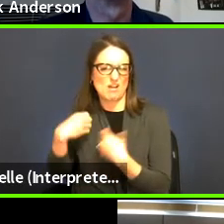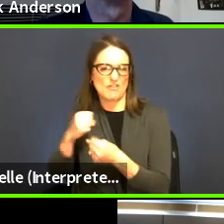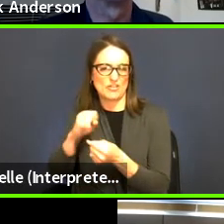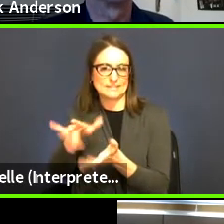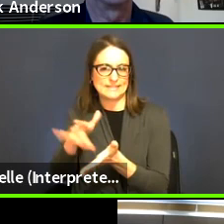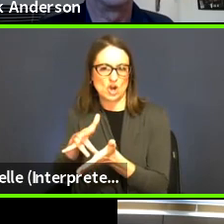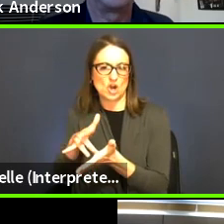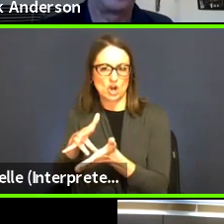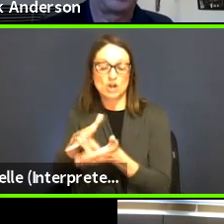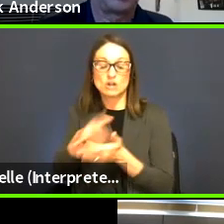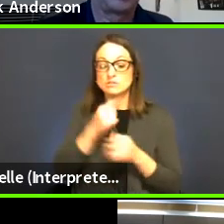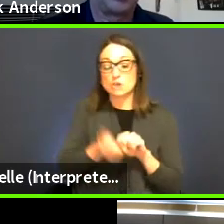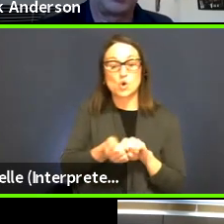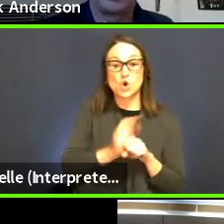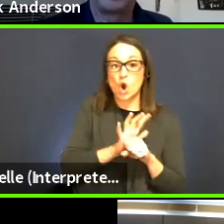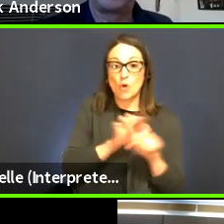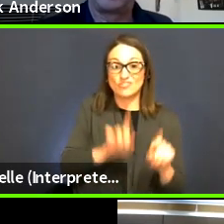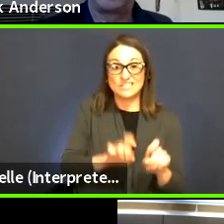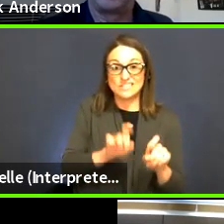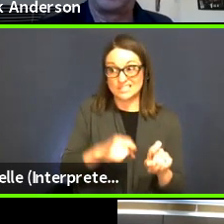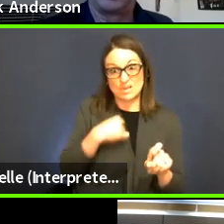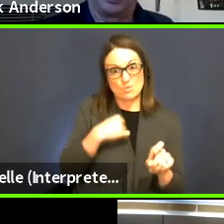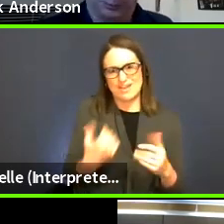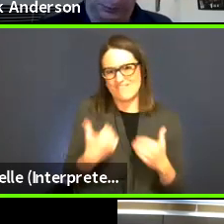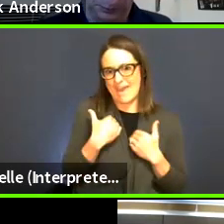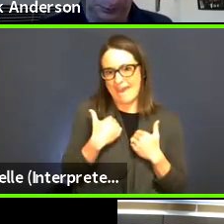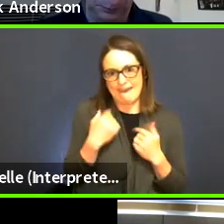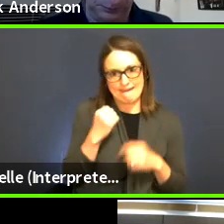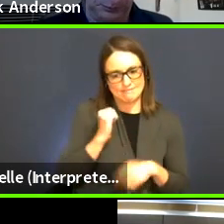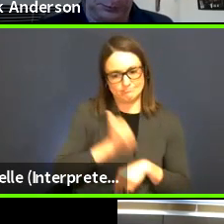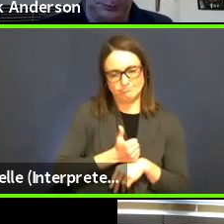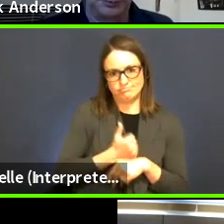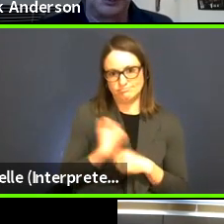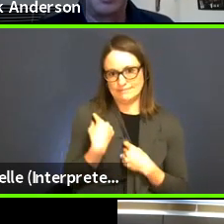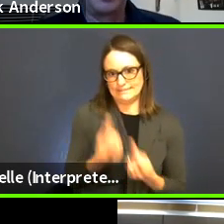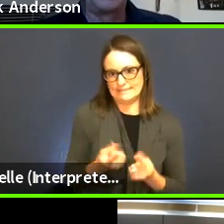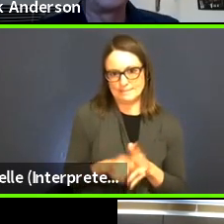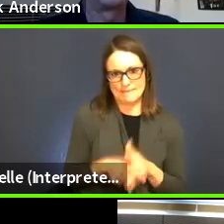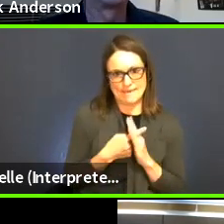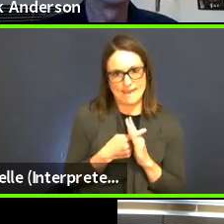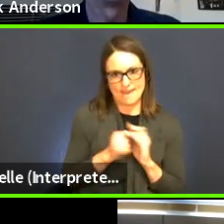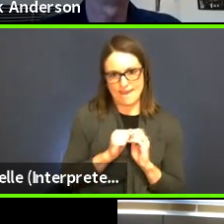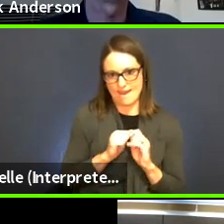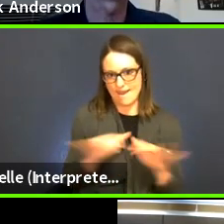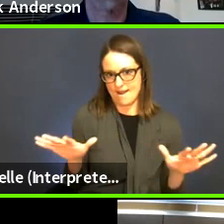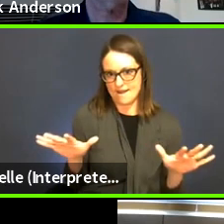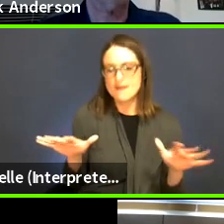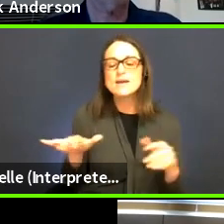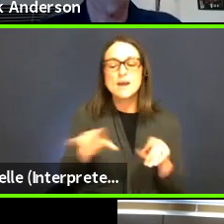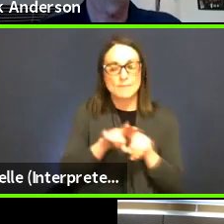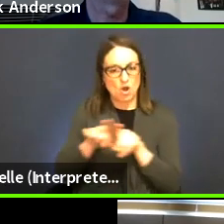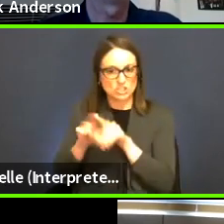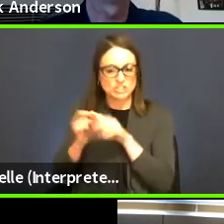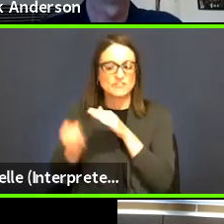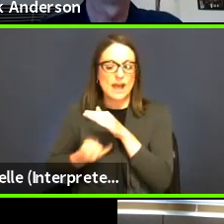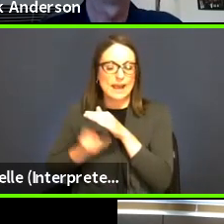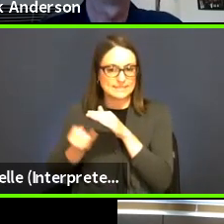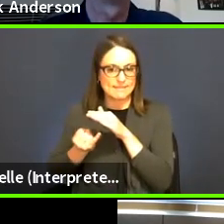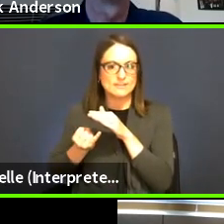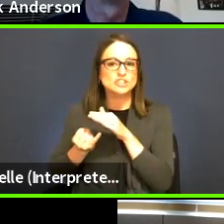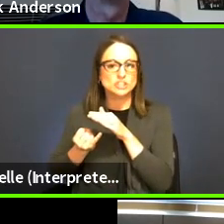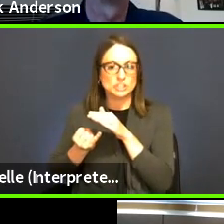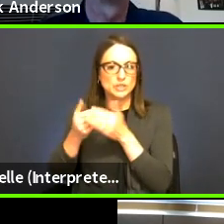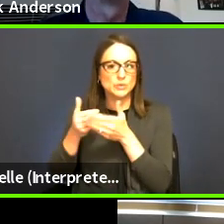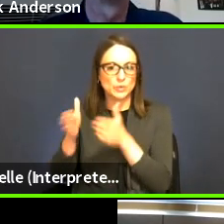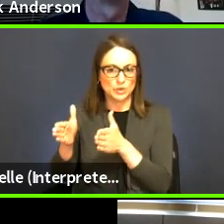COVID testing since this all began, actually. And to add a little bit to what Katrina said about our isolation and quarantine rooms,